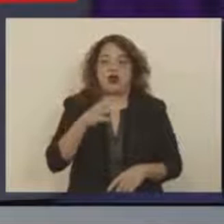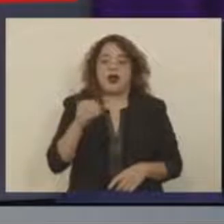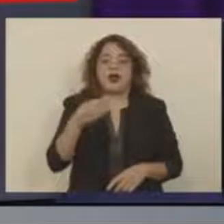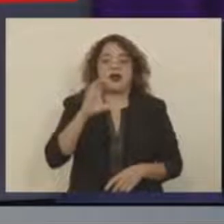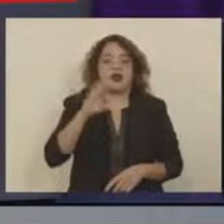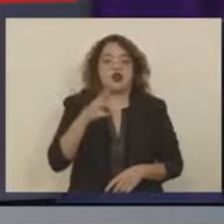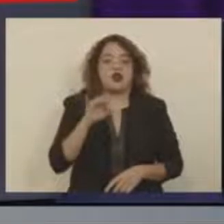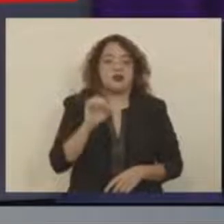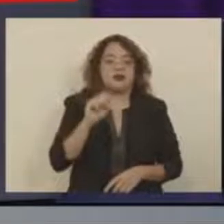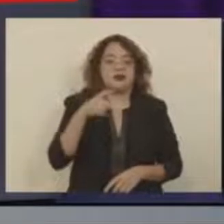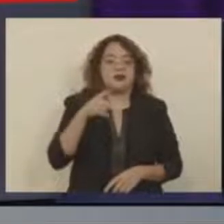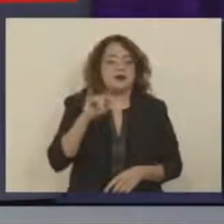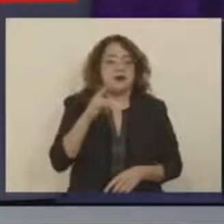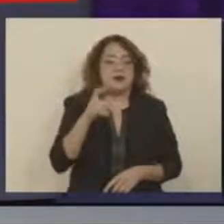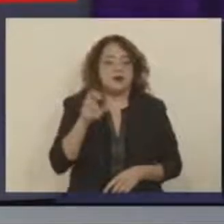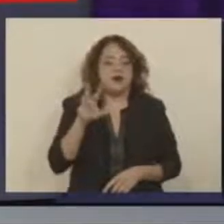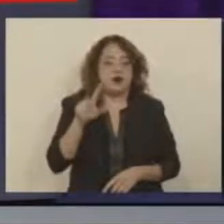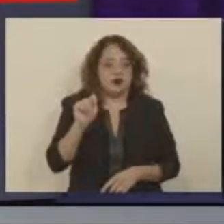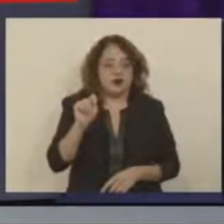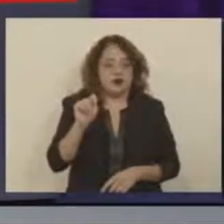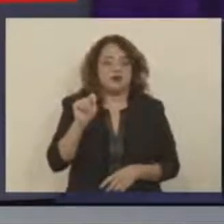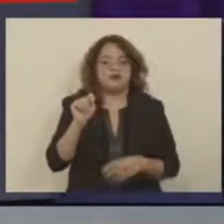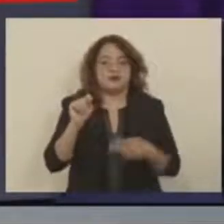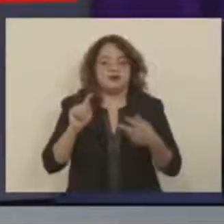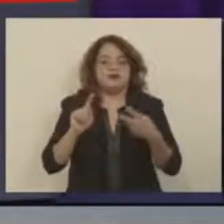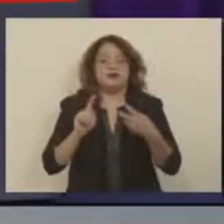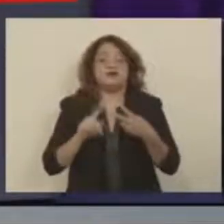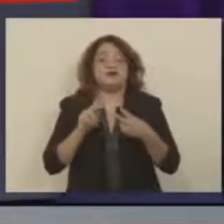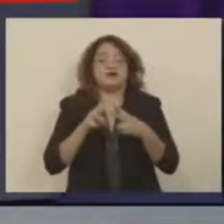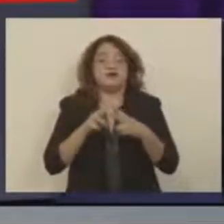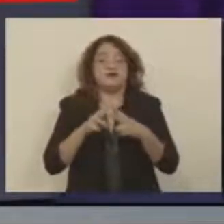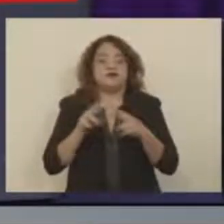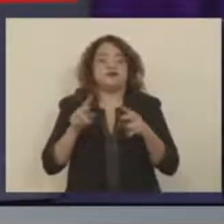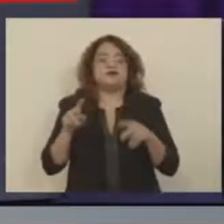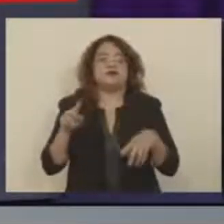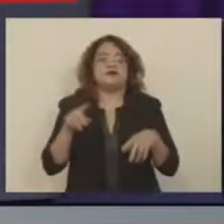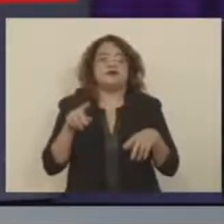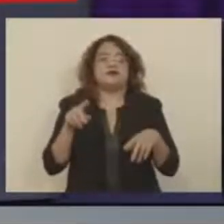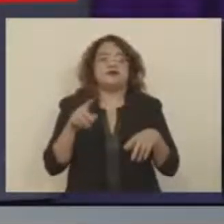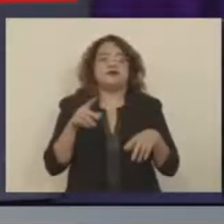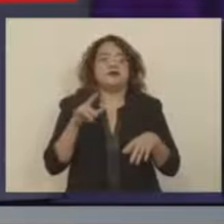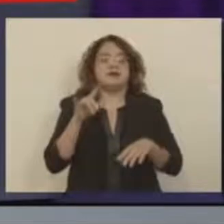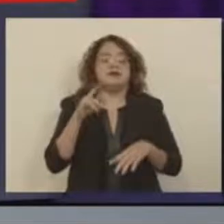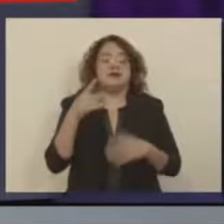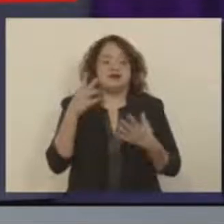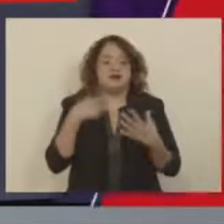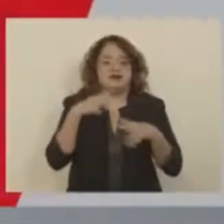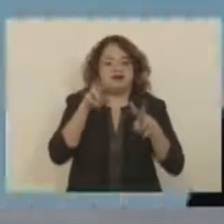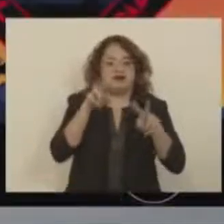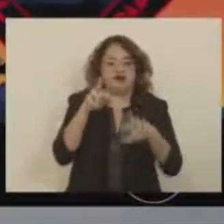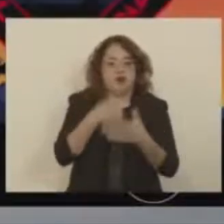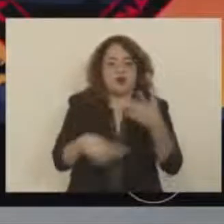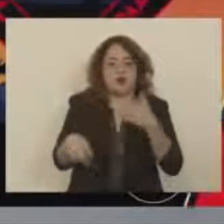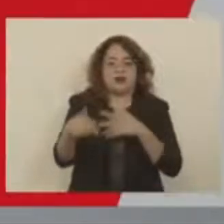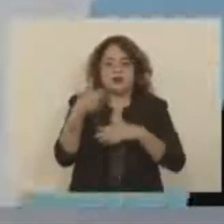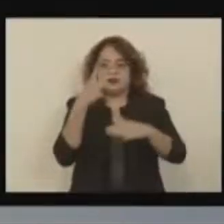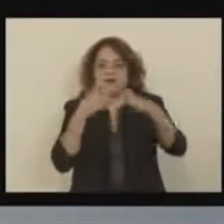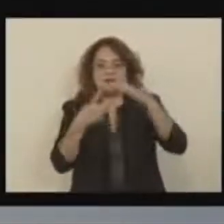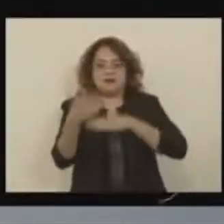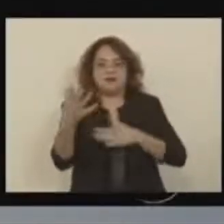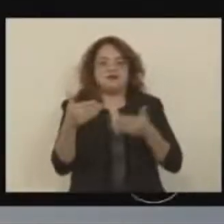Bryce Schaefer. Let's quickly recap what our flight profile looks like so you know what to expect once Cosmic Girl takes off. Let's take a look at a GUI.